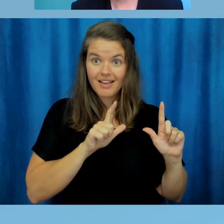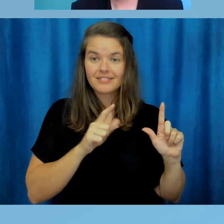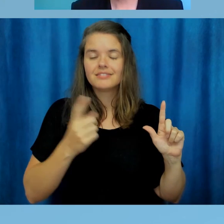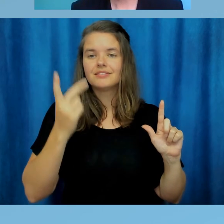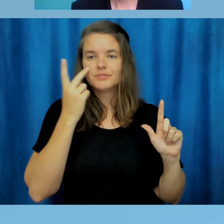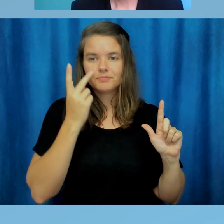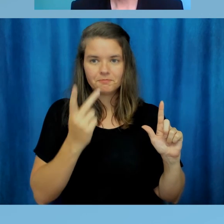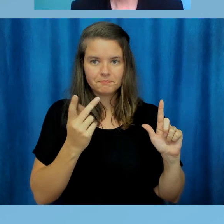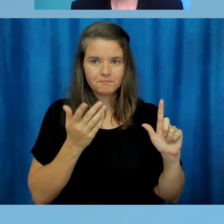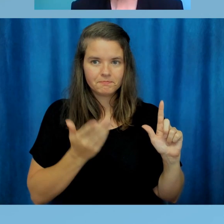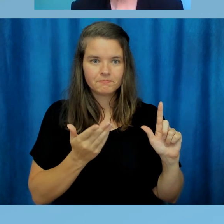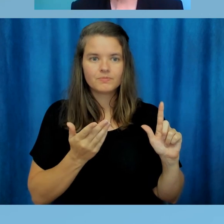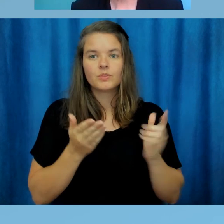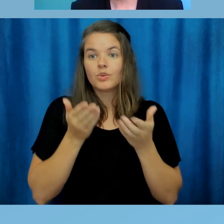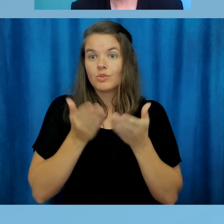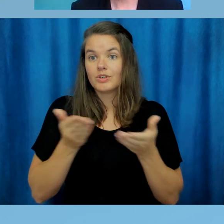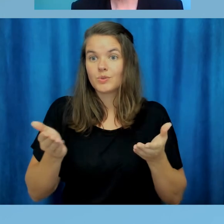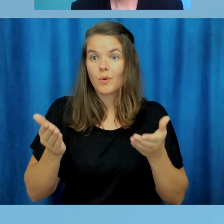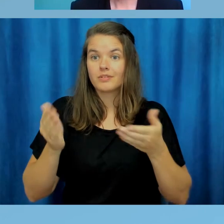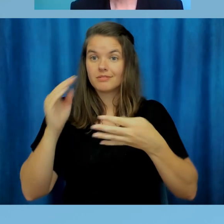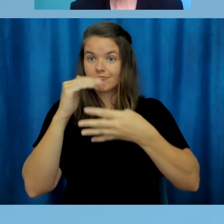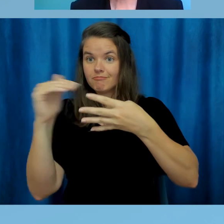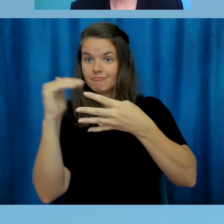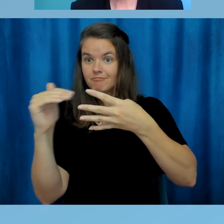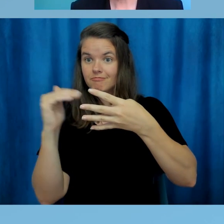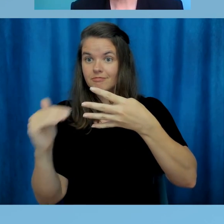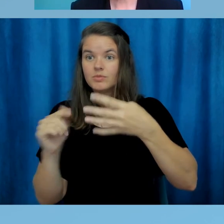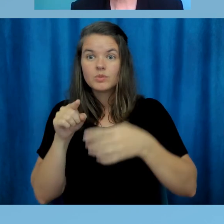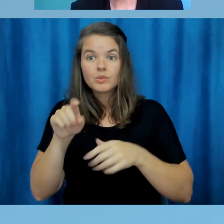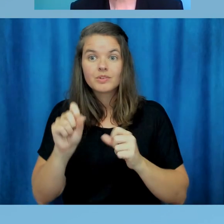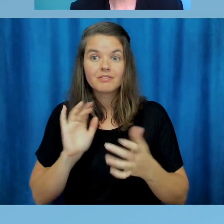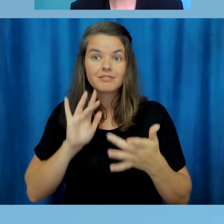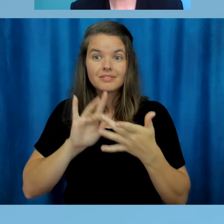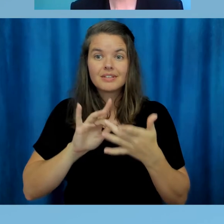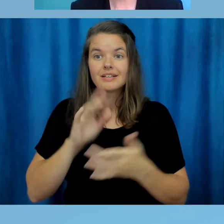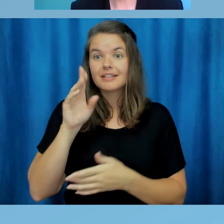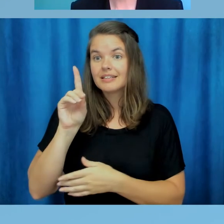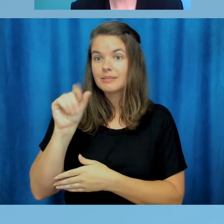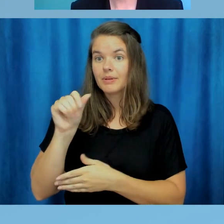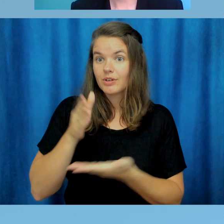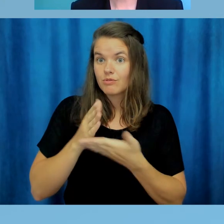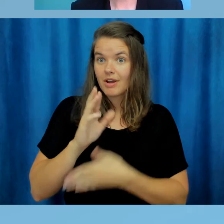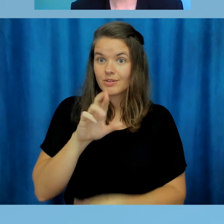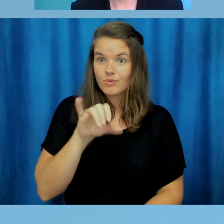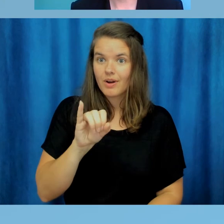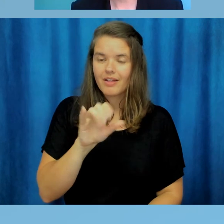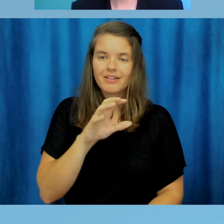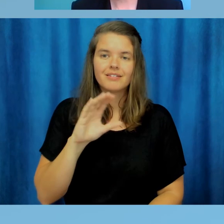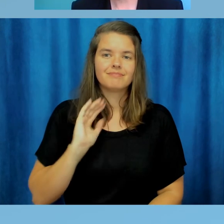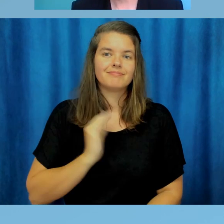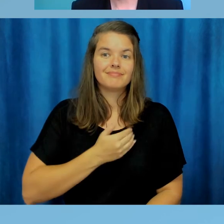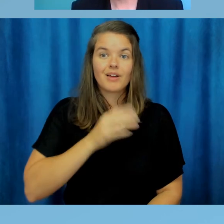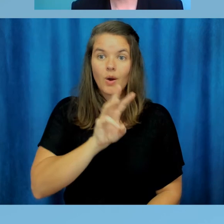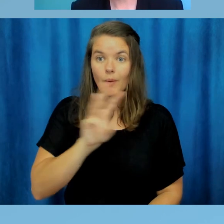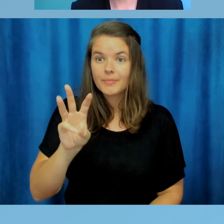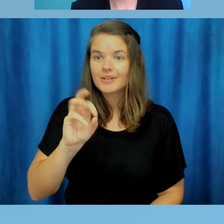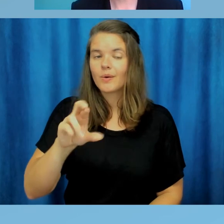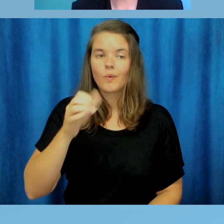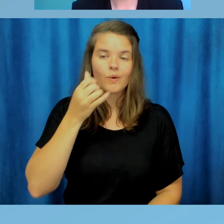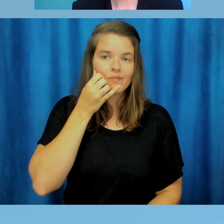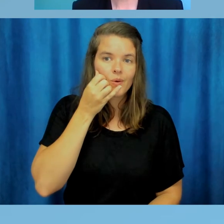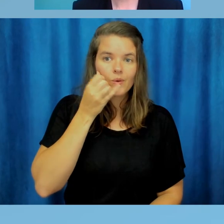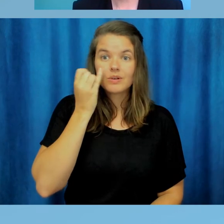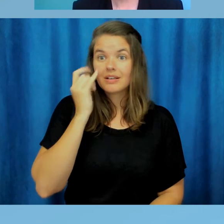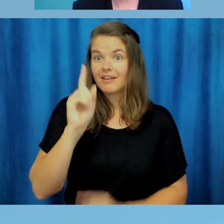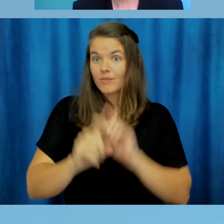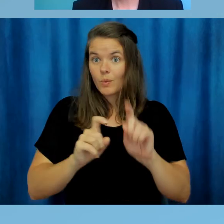you will see resources. You can reach out to Disability Rights Rhode Island on our website or by phone if you